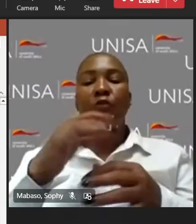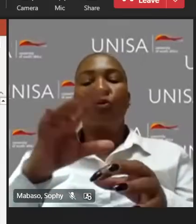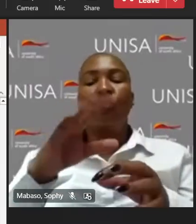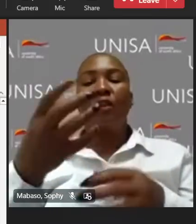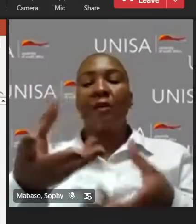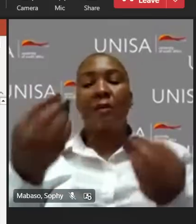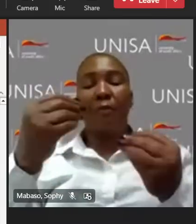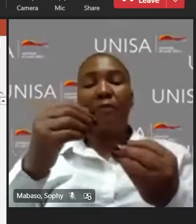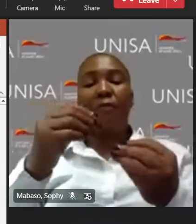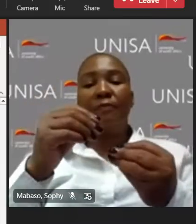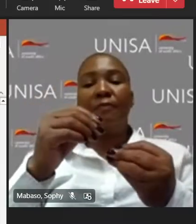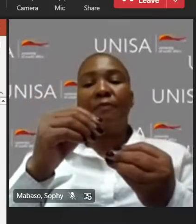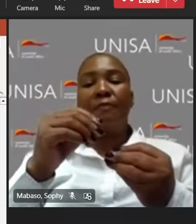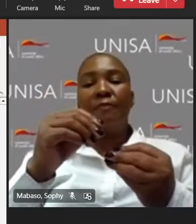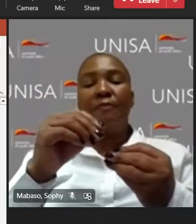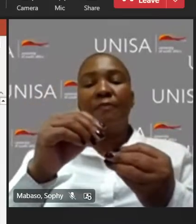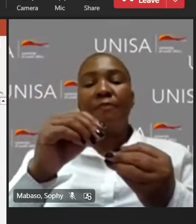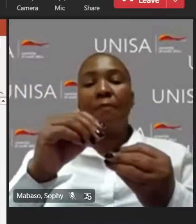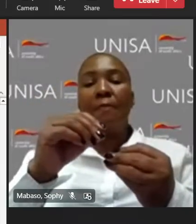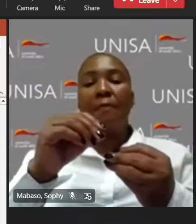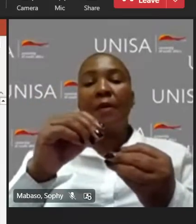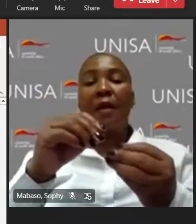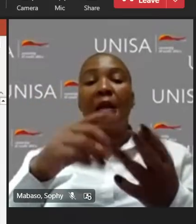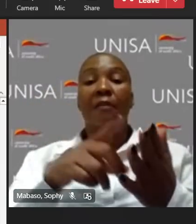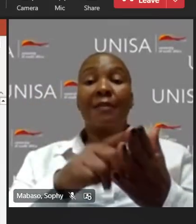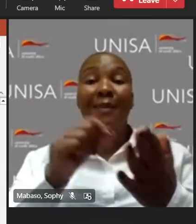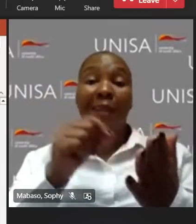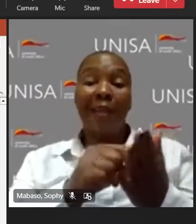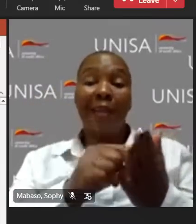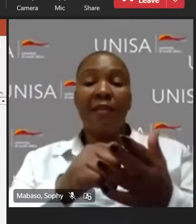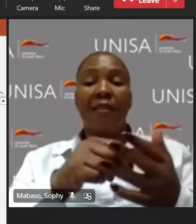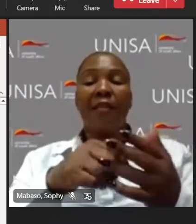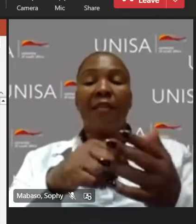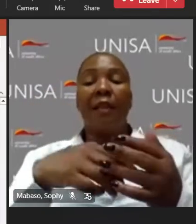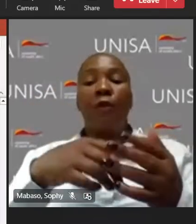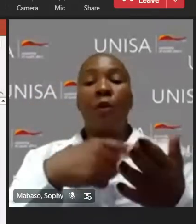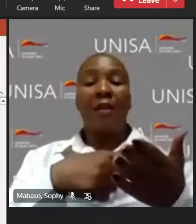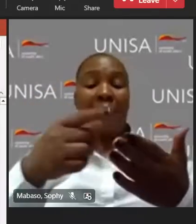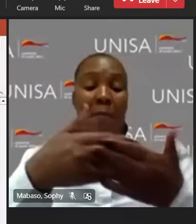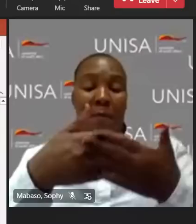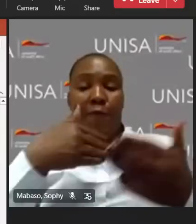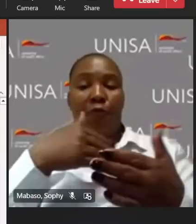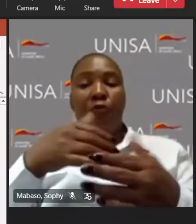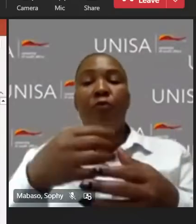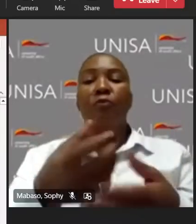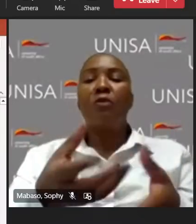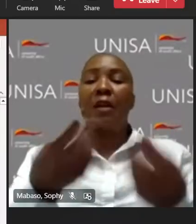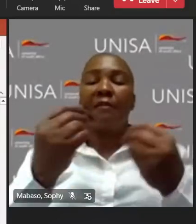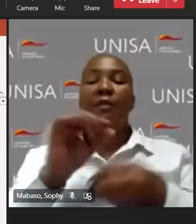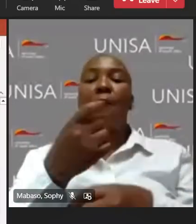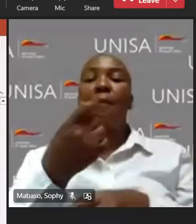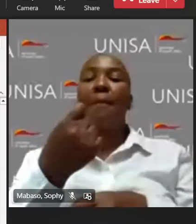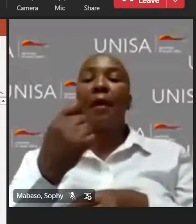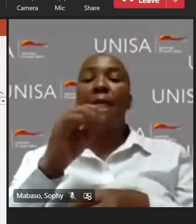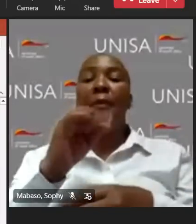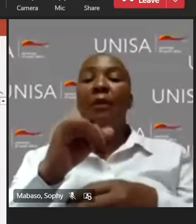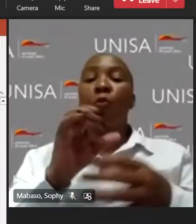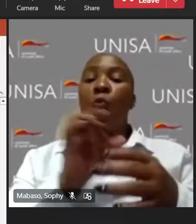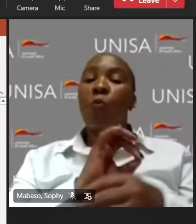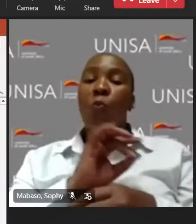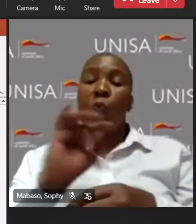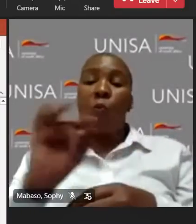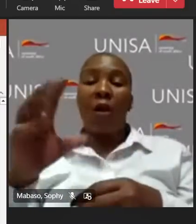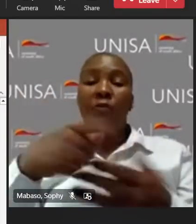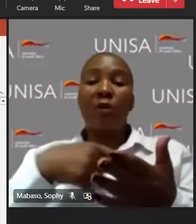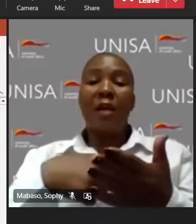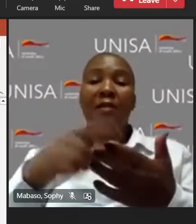However, if you cancel after those 10 days and before the 31st of August, you forfeit your minimum. And